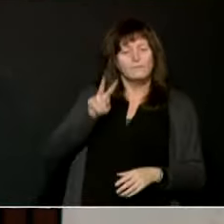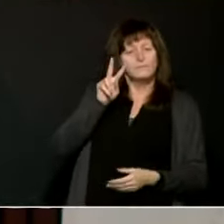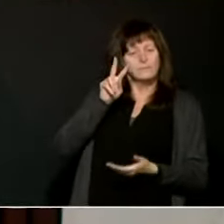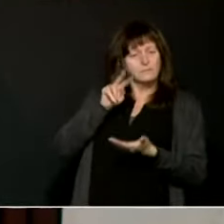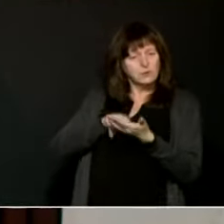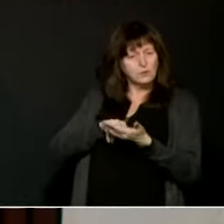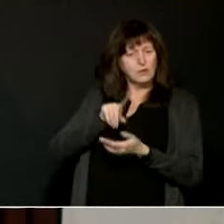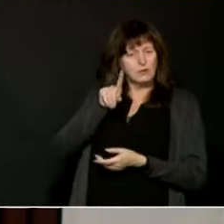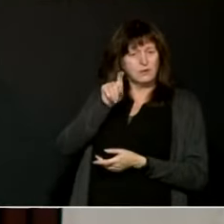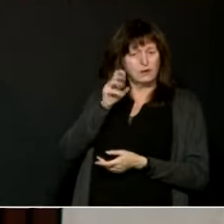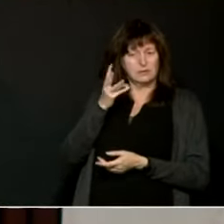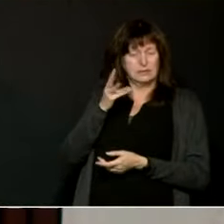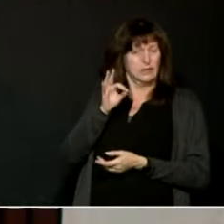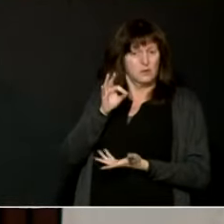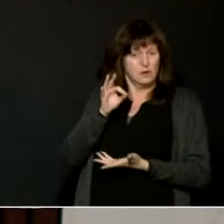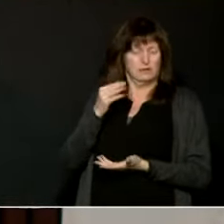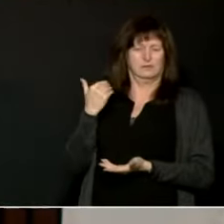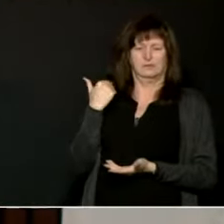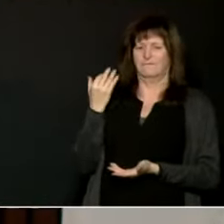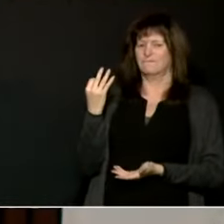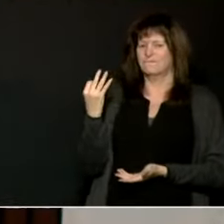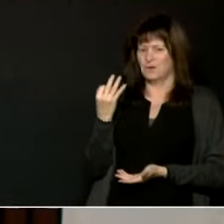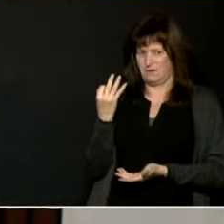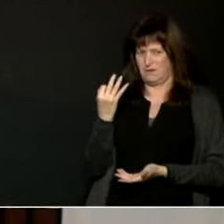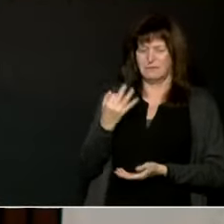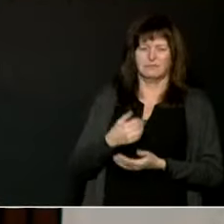2,169 cases on Friday,